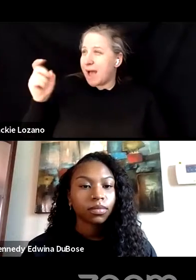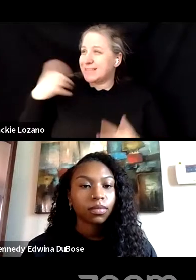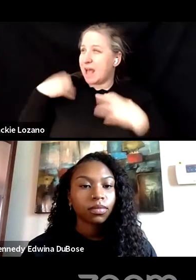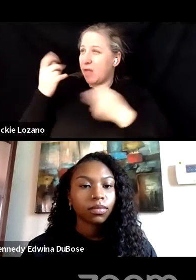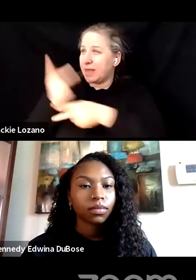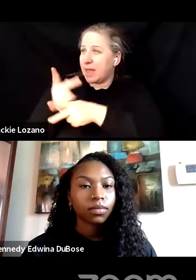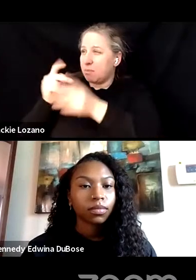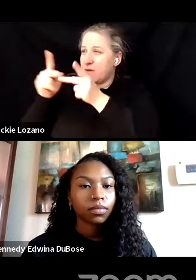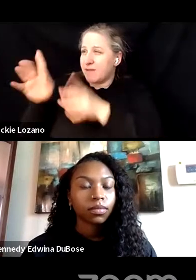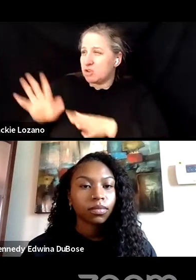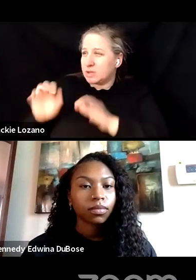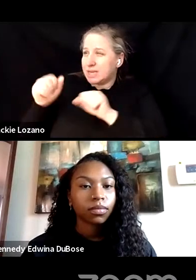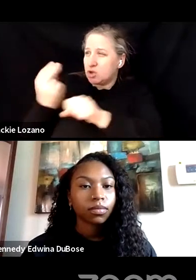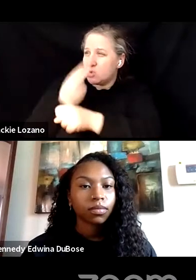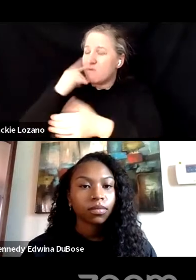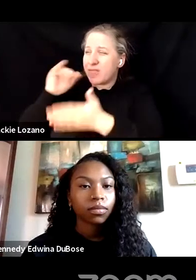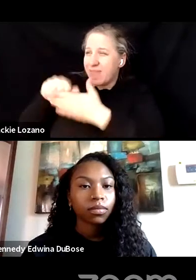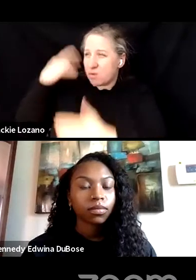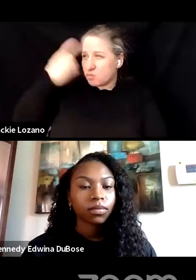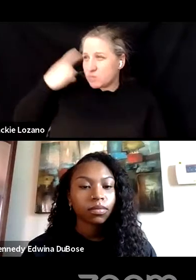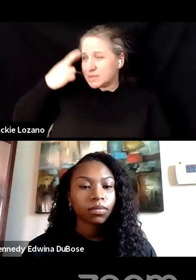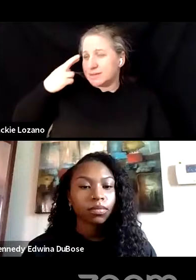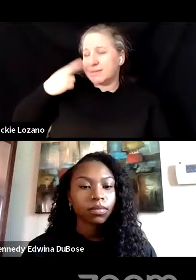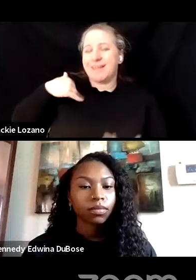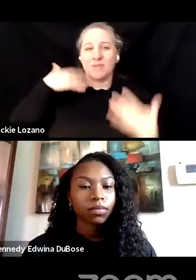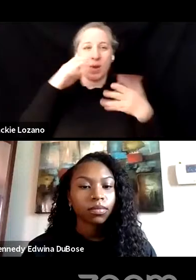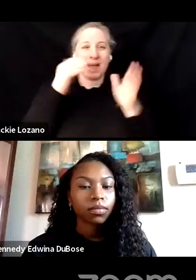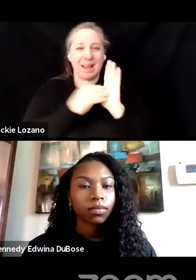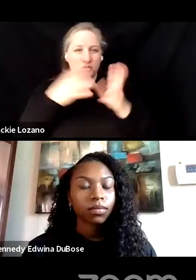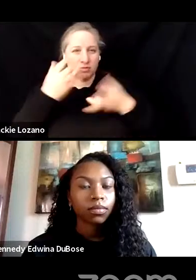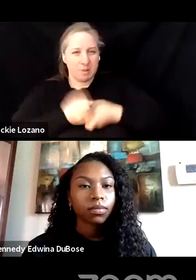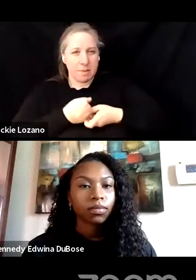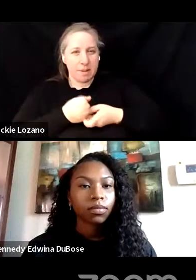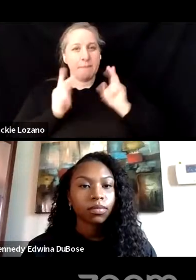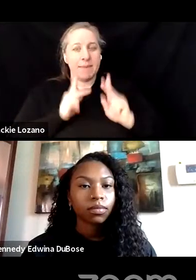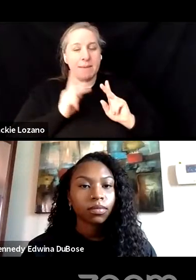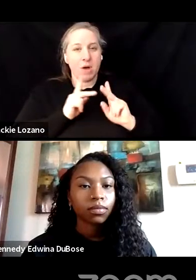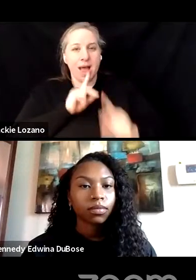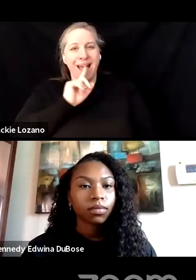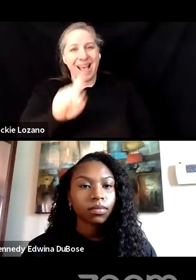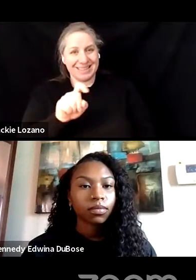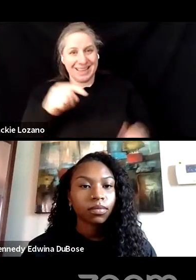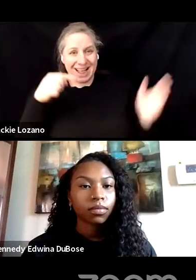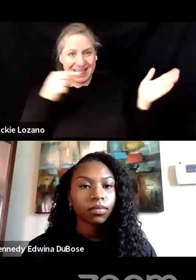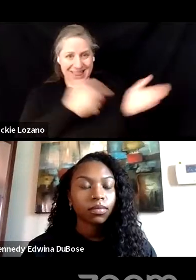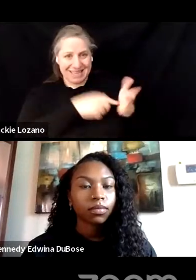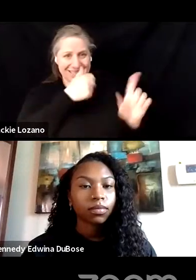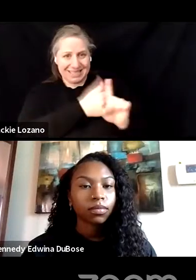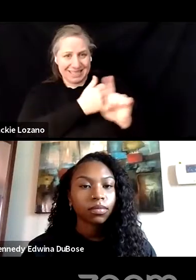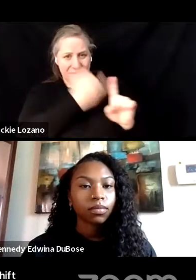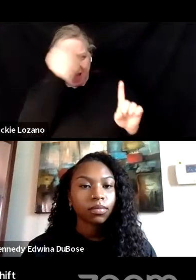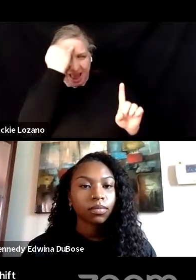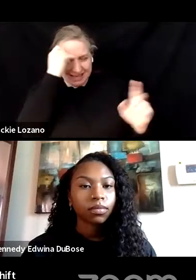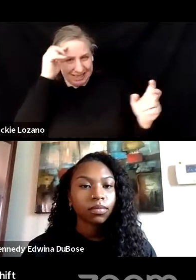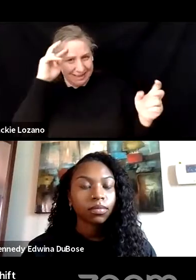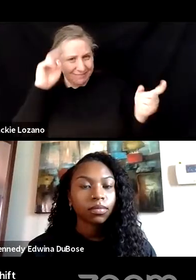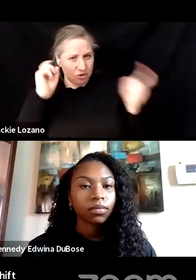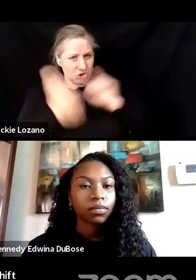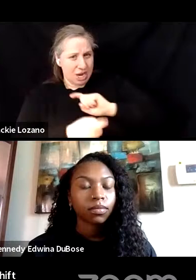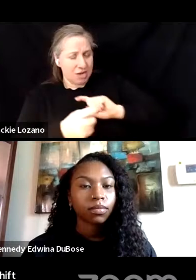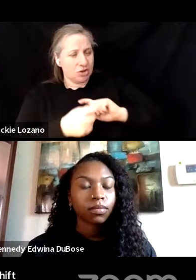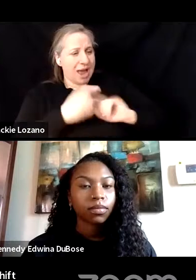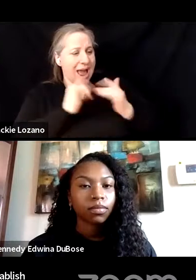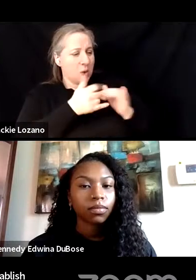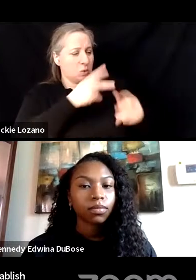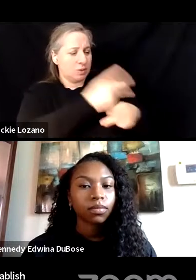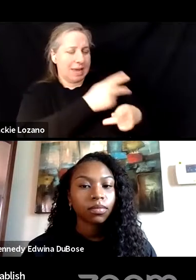for this purpose? So really, once again, to summarize, people are asking that if this is a paradigm shift towards caring for marginalized